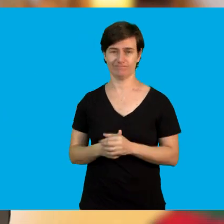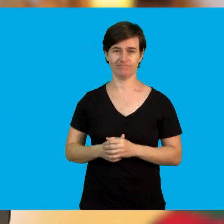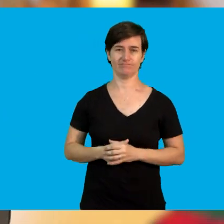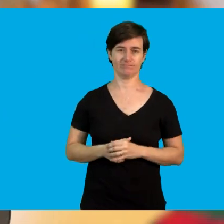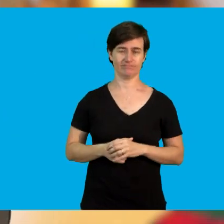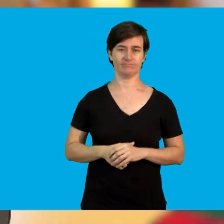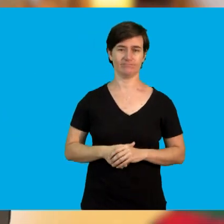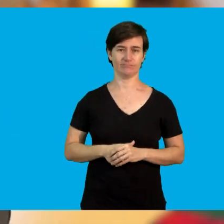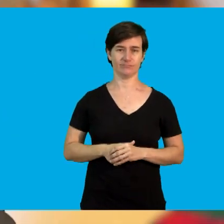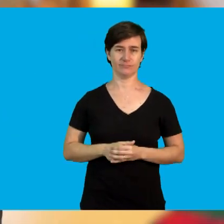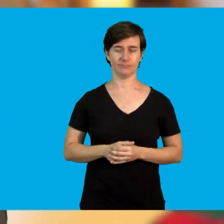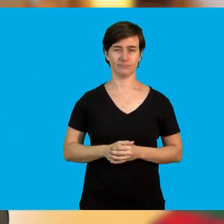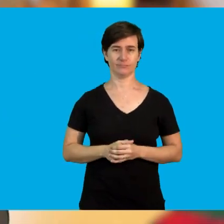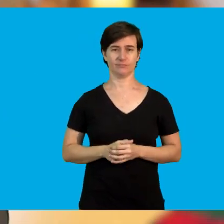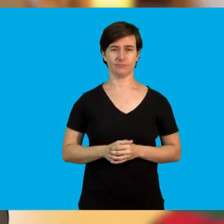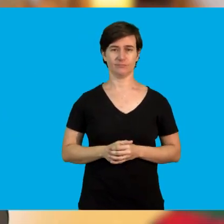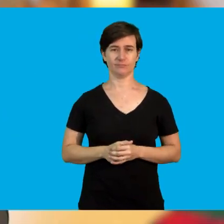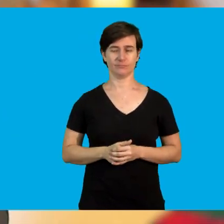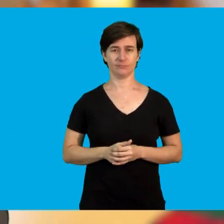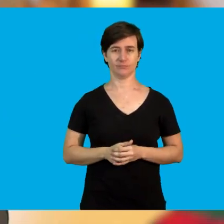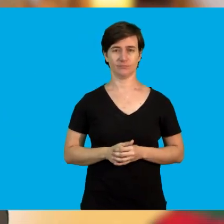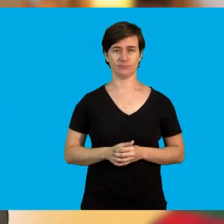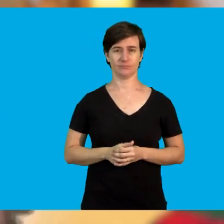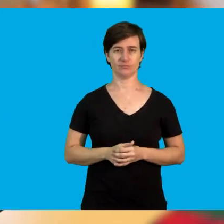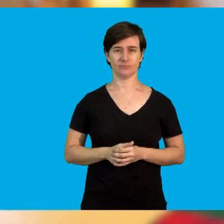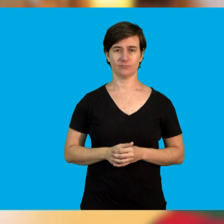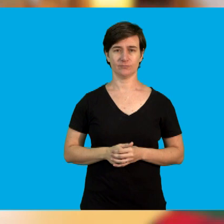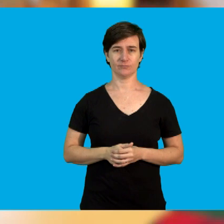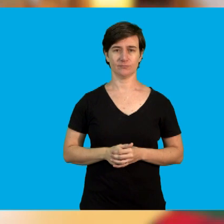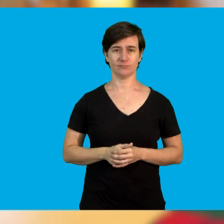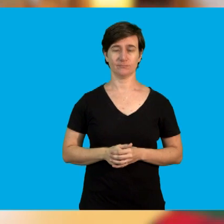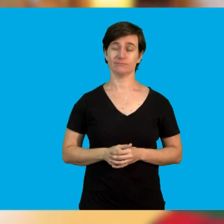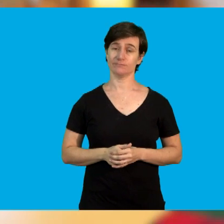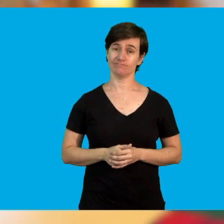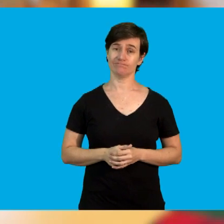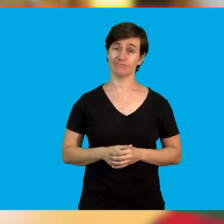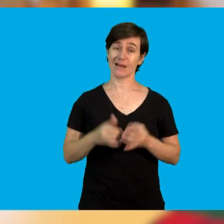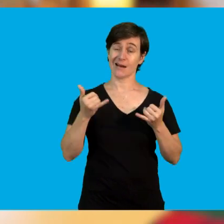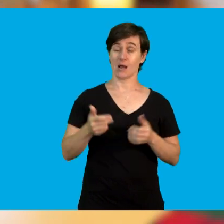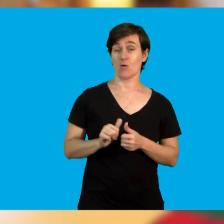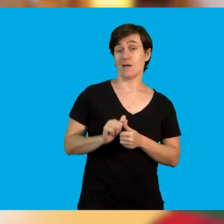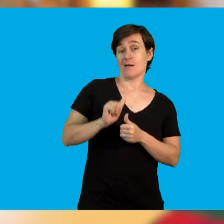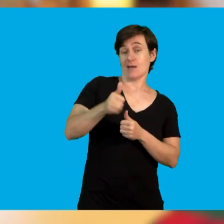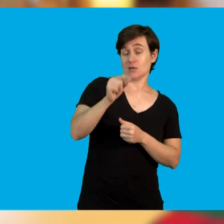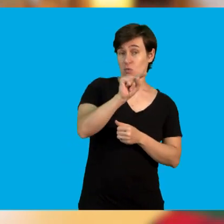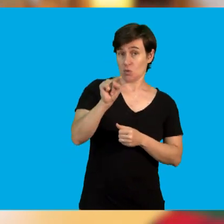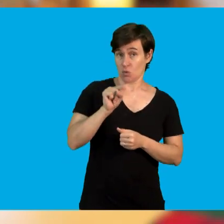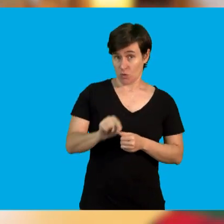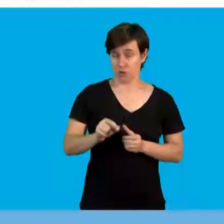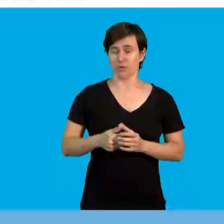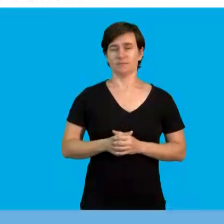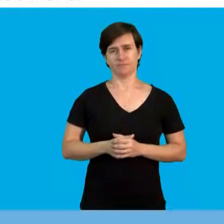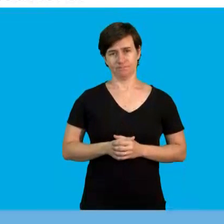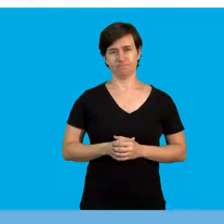electrode on the other side of the beaker. Now, with that said, we can move on to the next